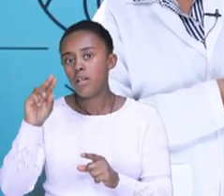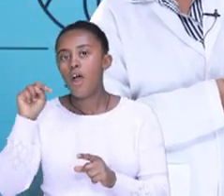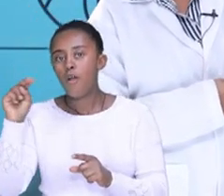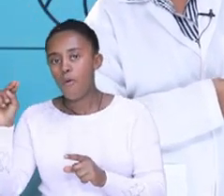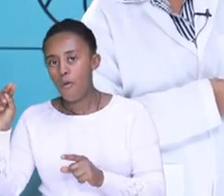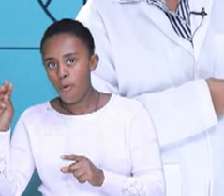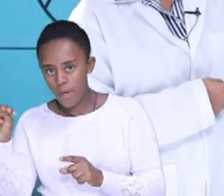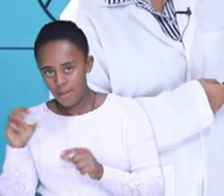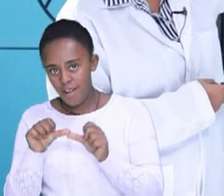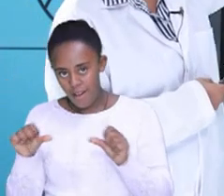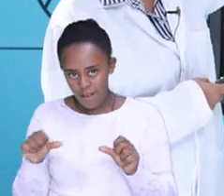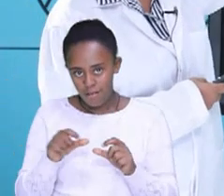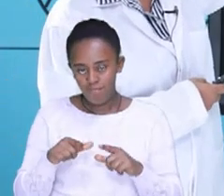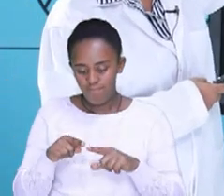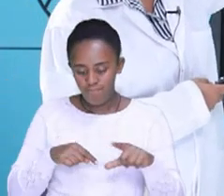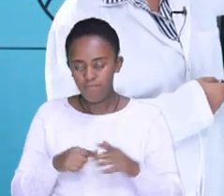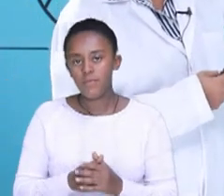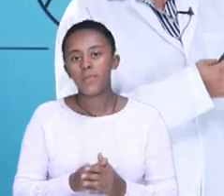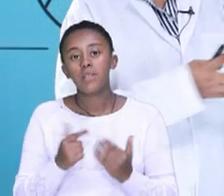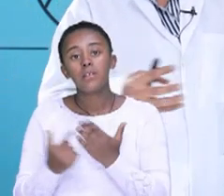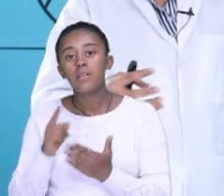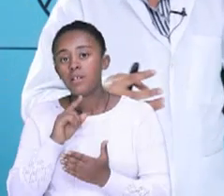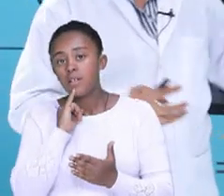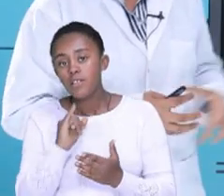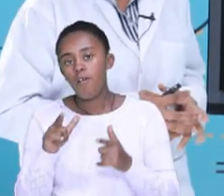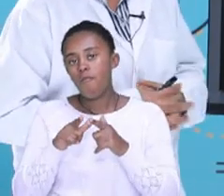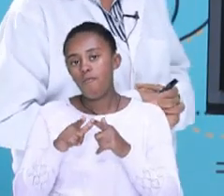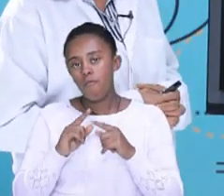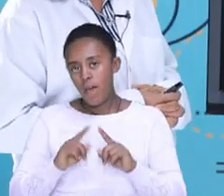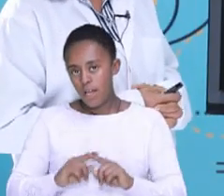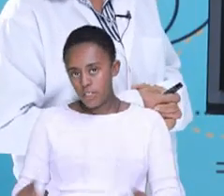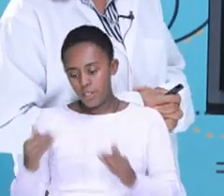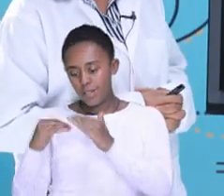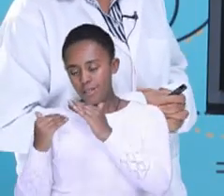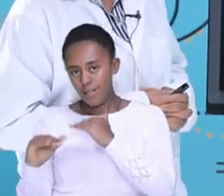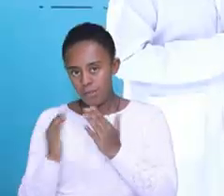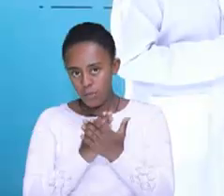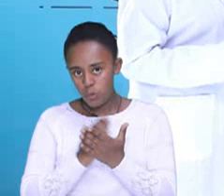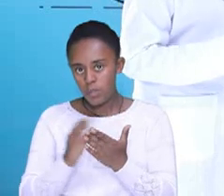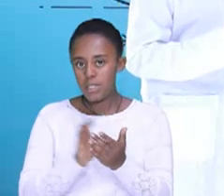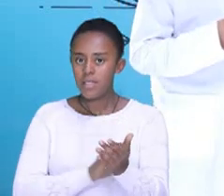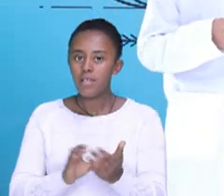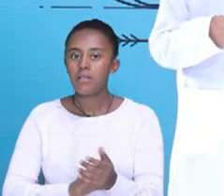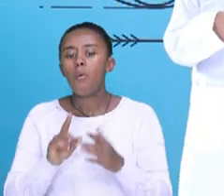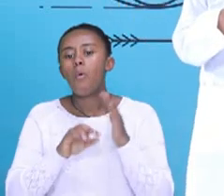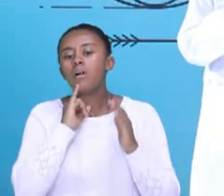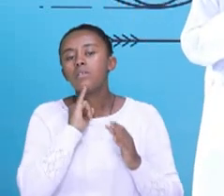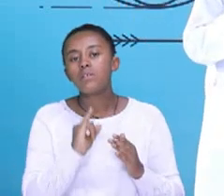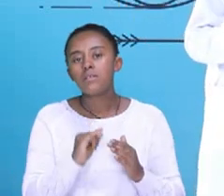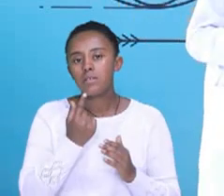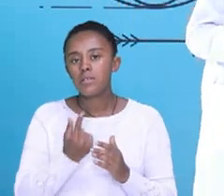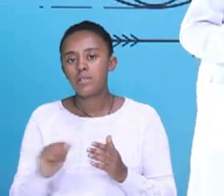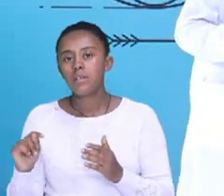nanometer in length. This indicates there is variation in size between cells. So what is